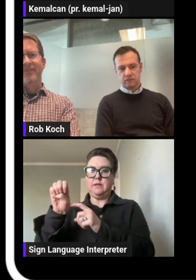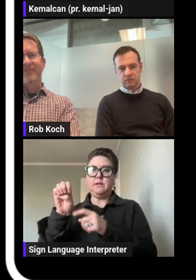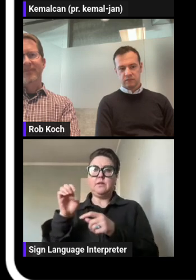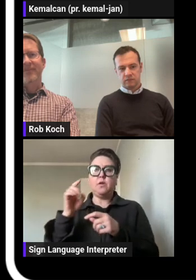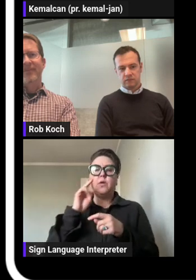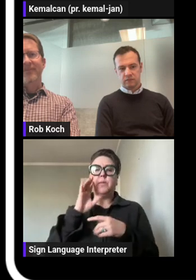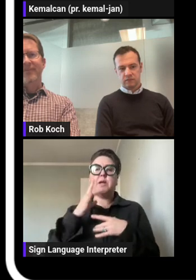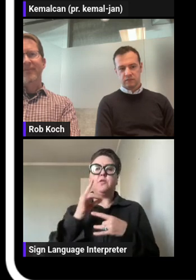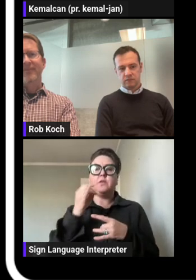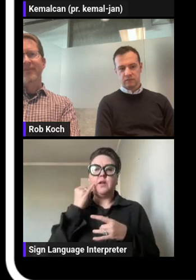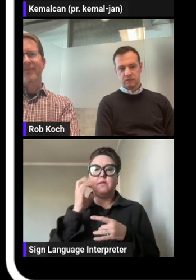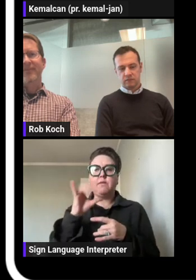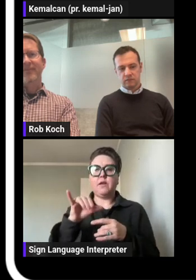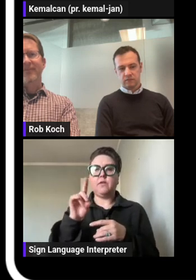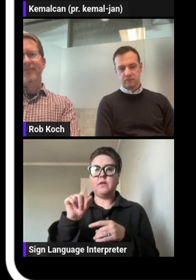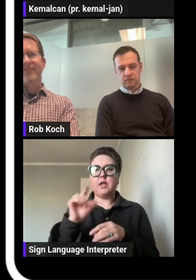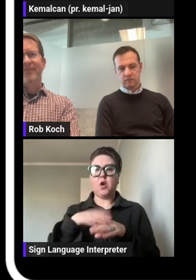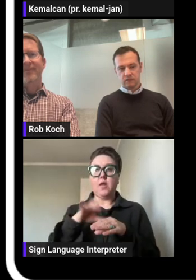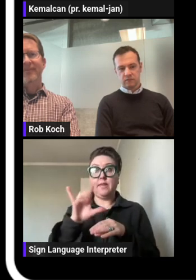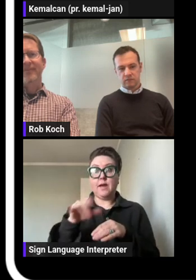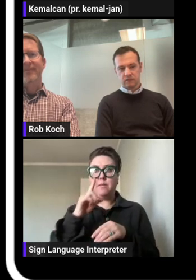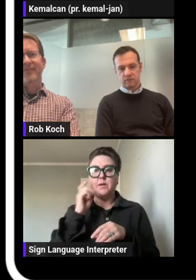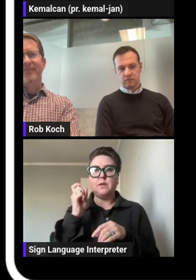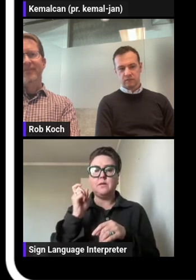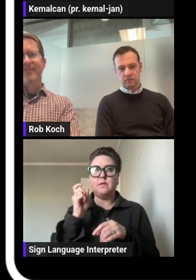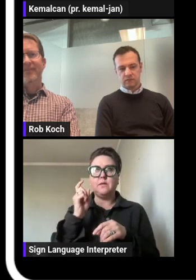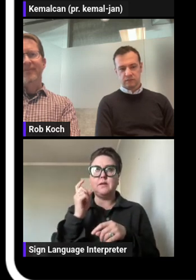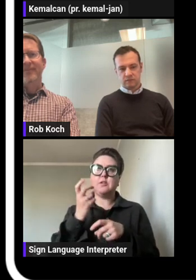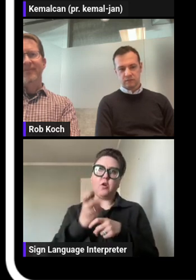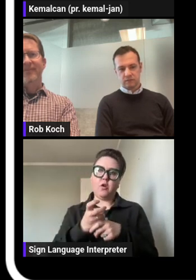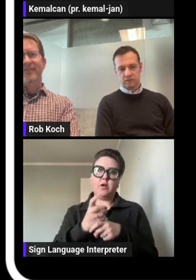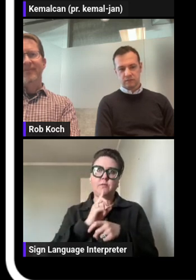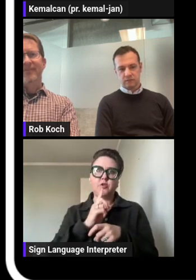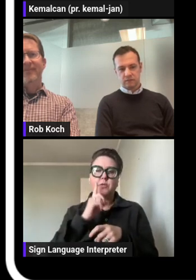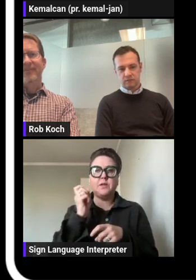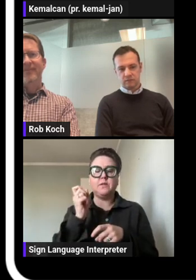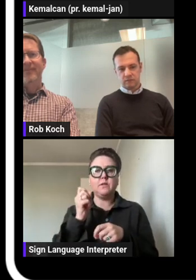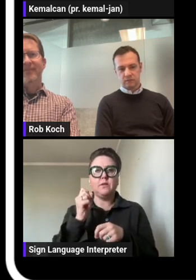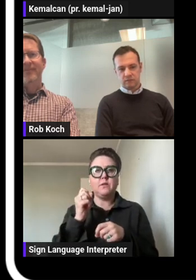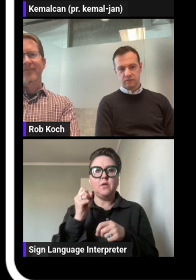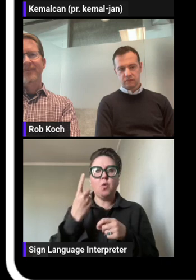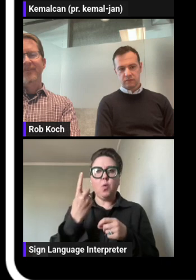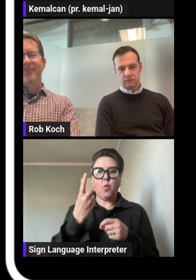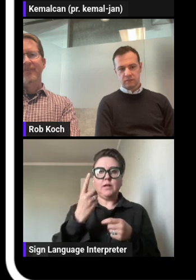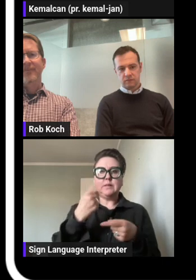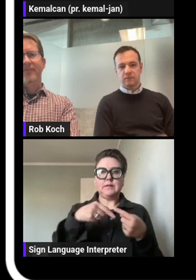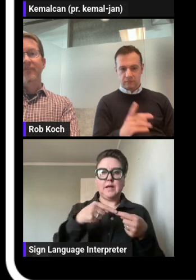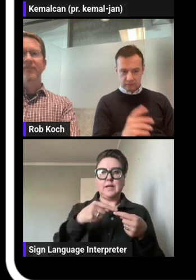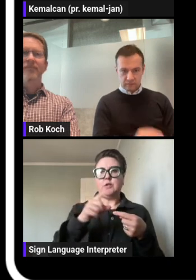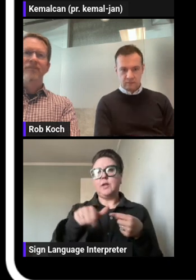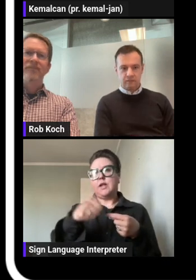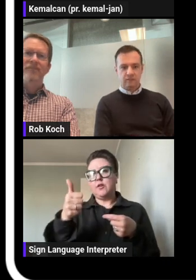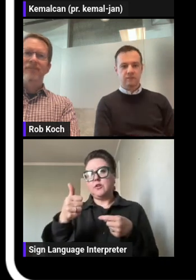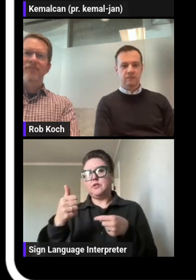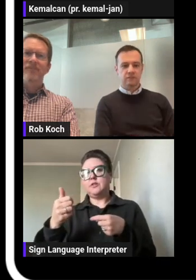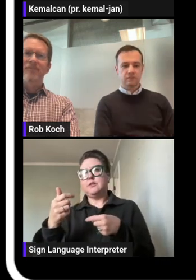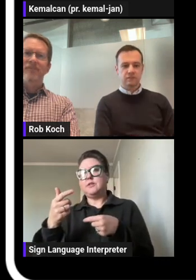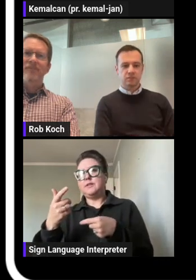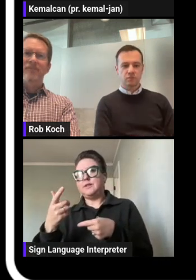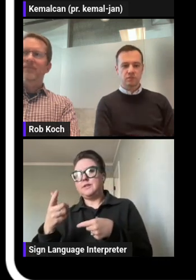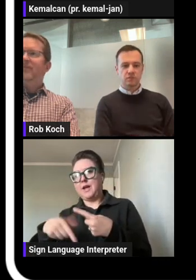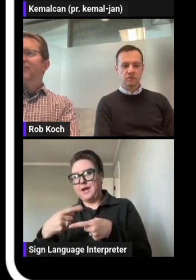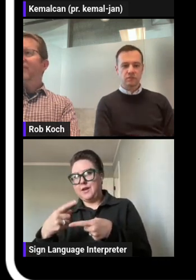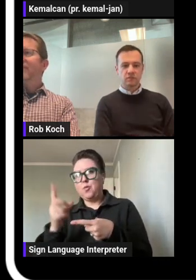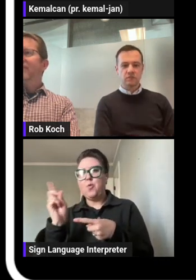on that, but I imagine that's hard because when you are morphing from one sign to another, how would you ever know where the hand